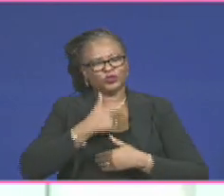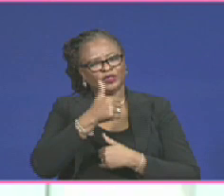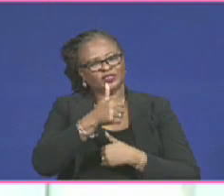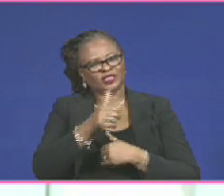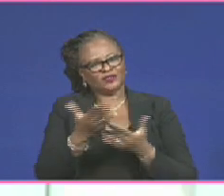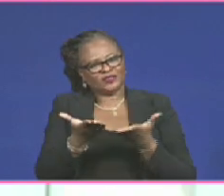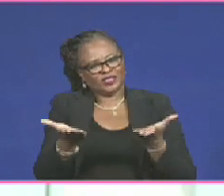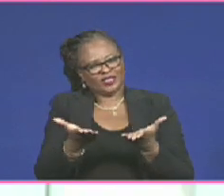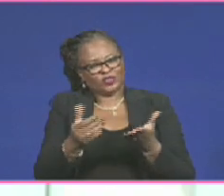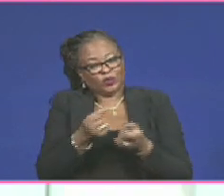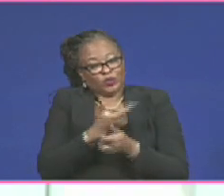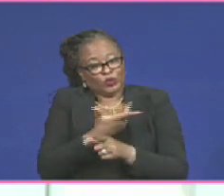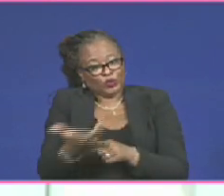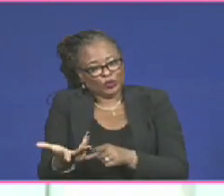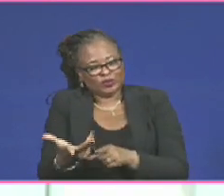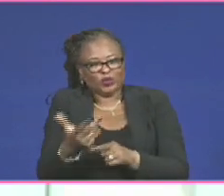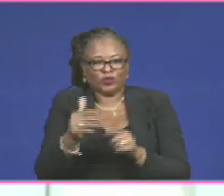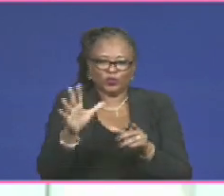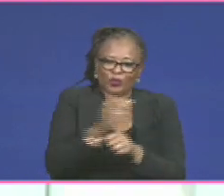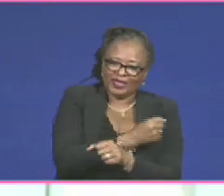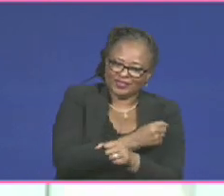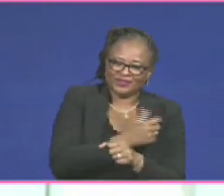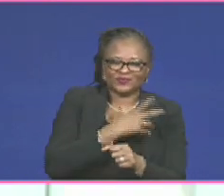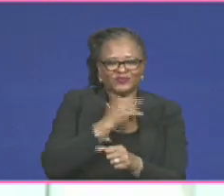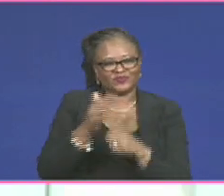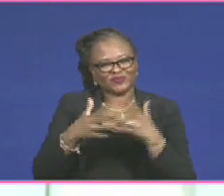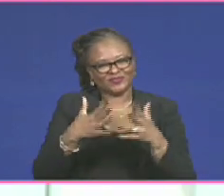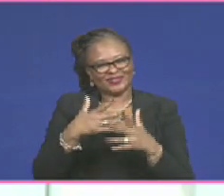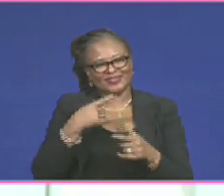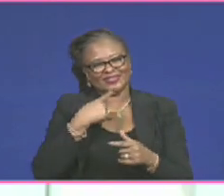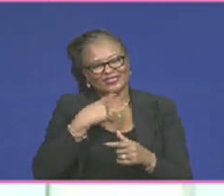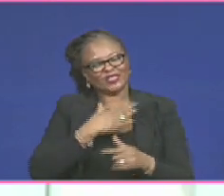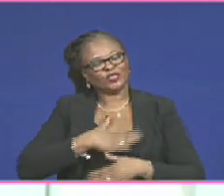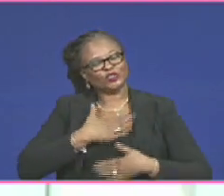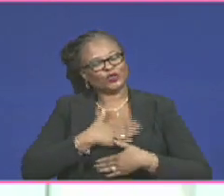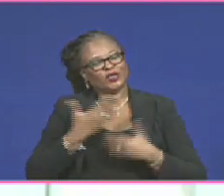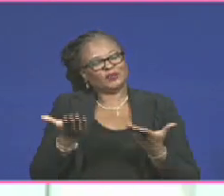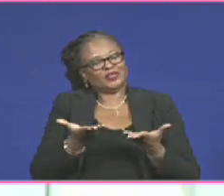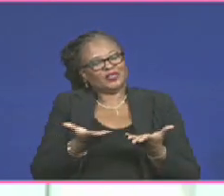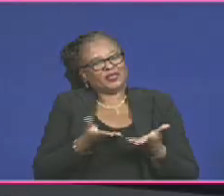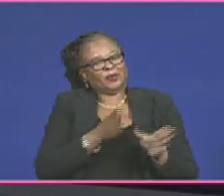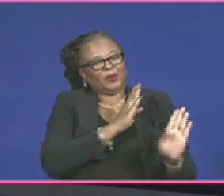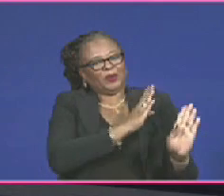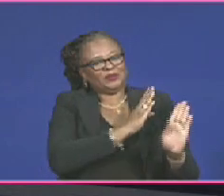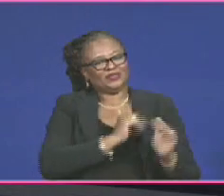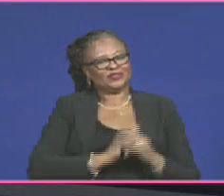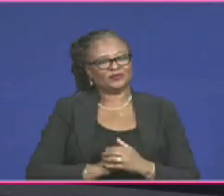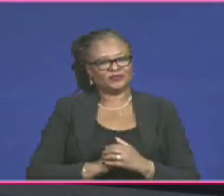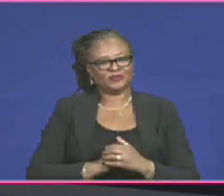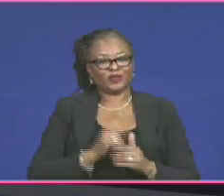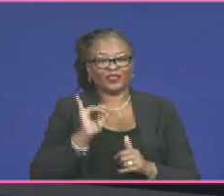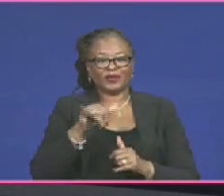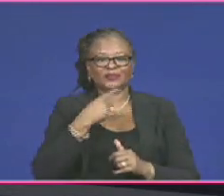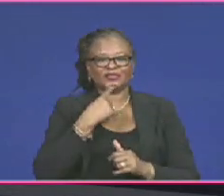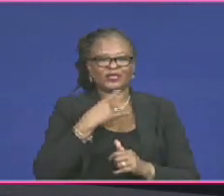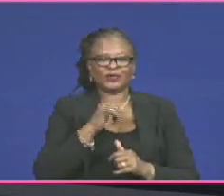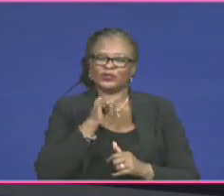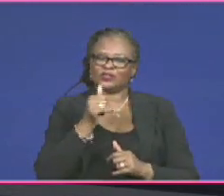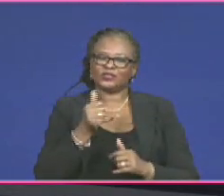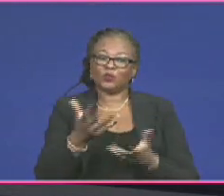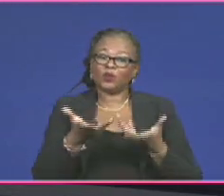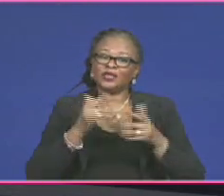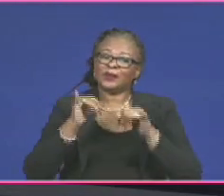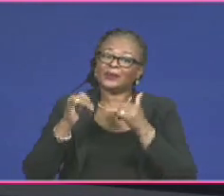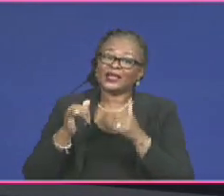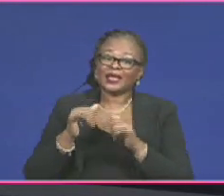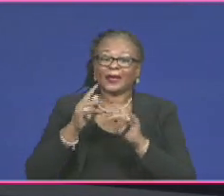here. So when you lose a game or win a game, you remember, I still enjoyed being in the Bahamas. With that being said, who doesn't want to